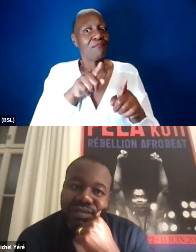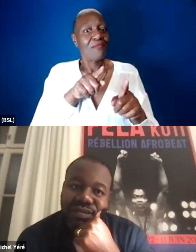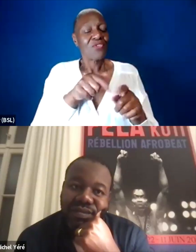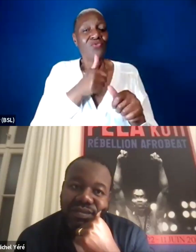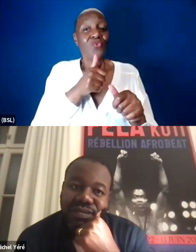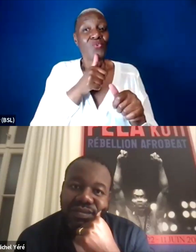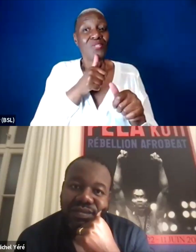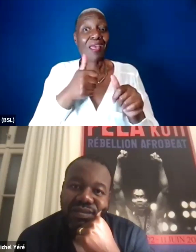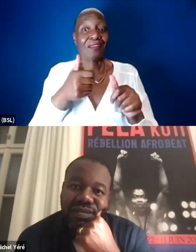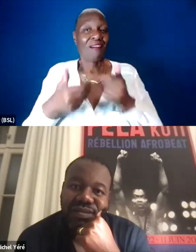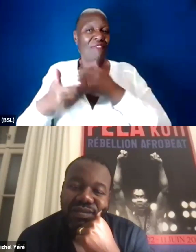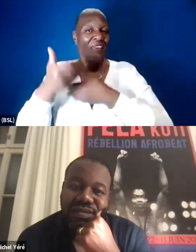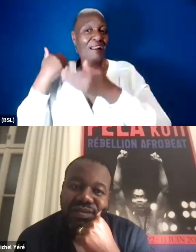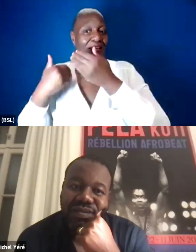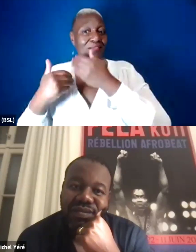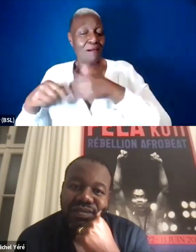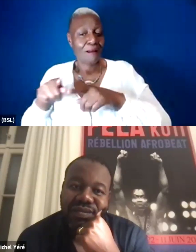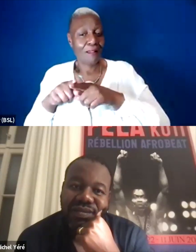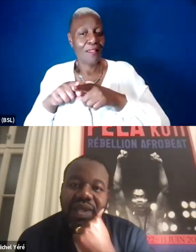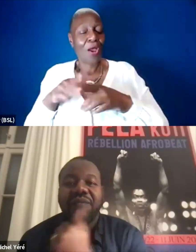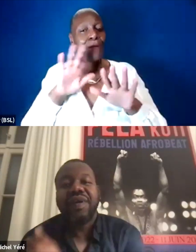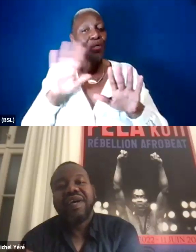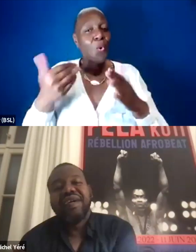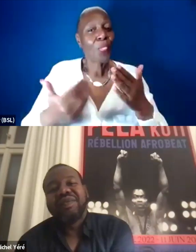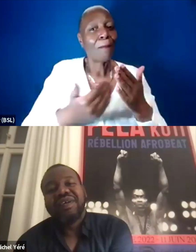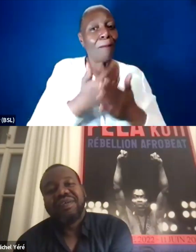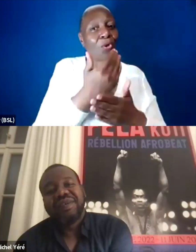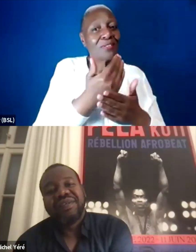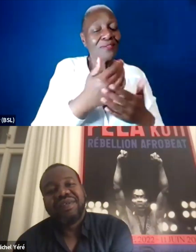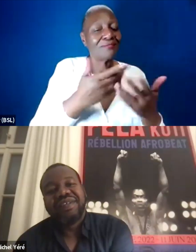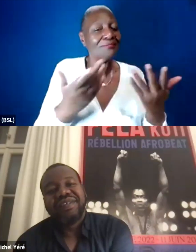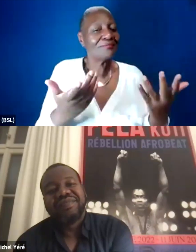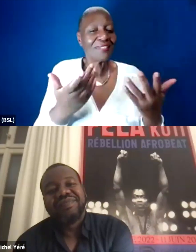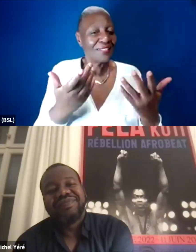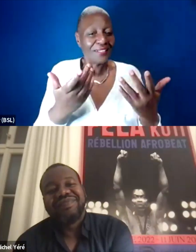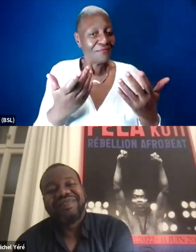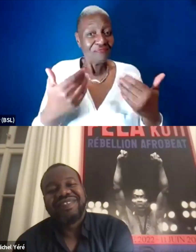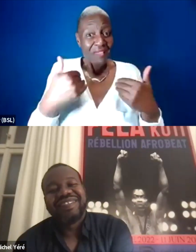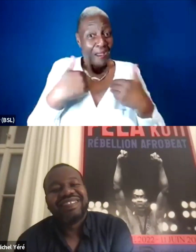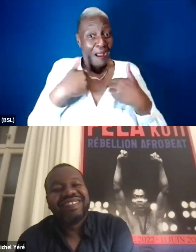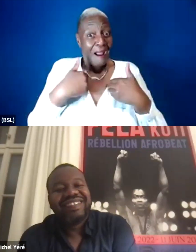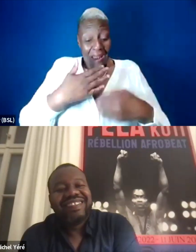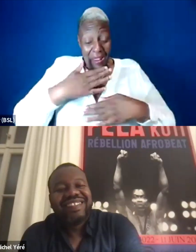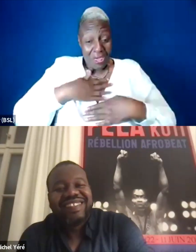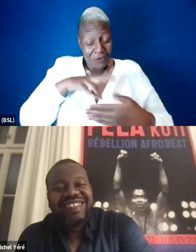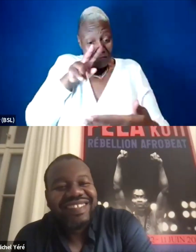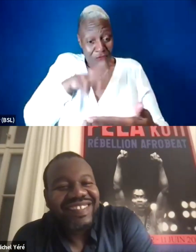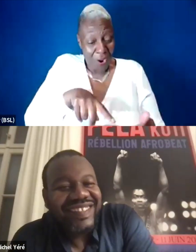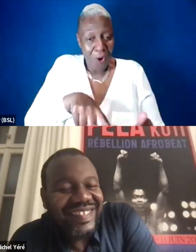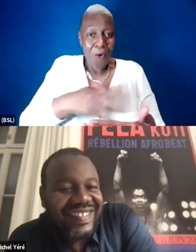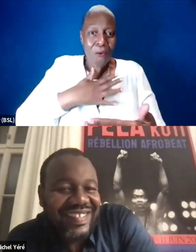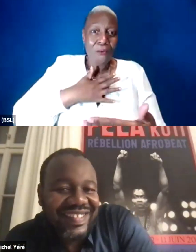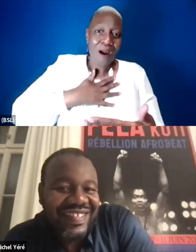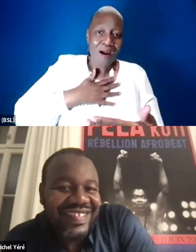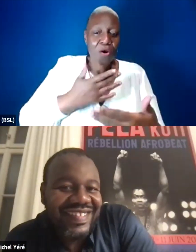using the classical case ending as opposed to the modern case ending. It's something that I really love when I see it. It gives me a lot